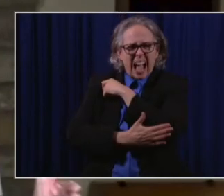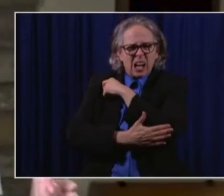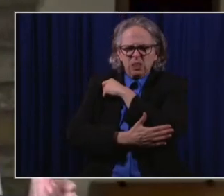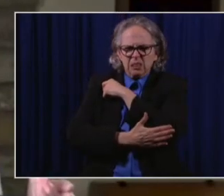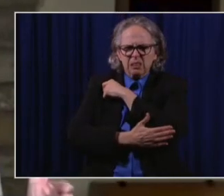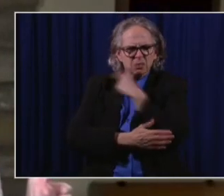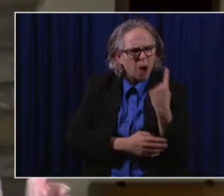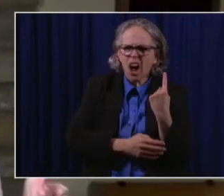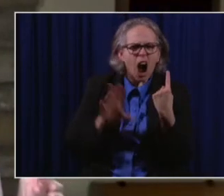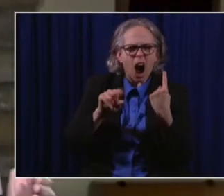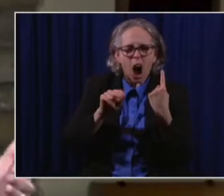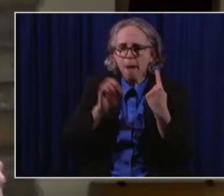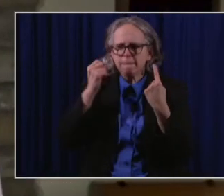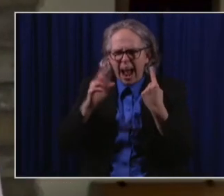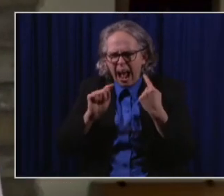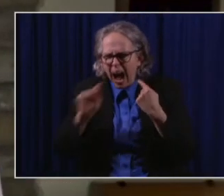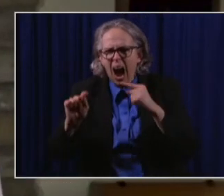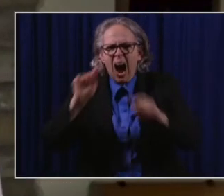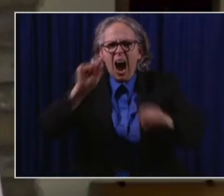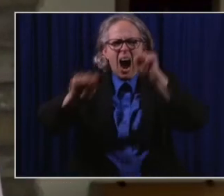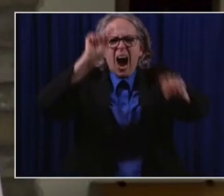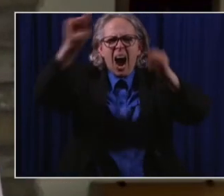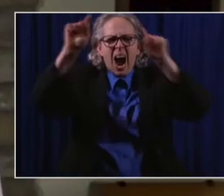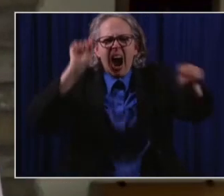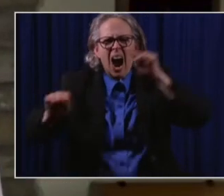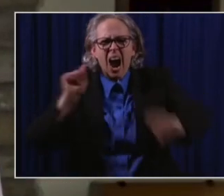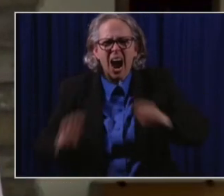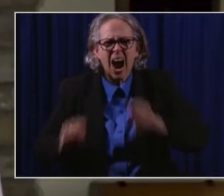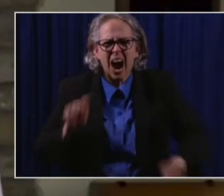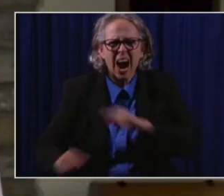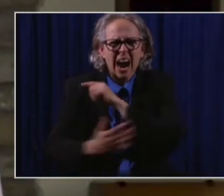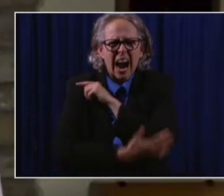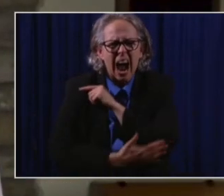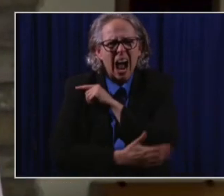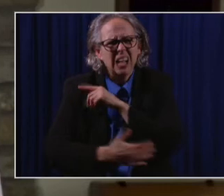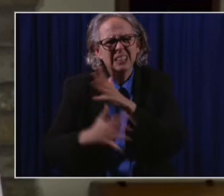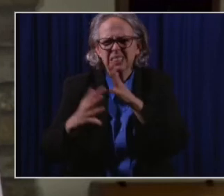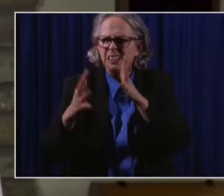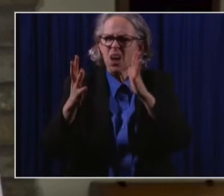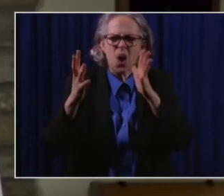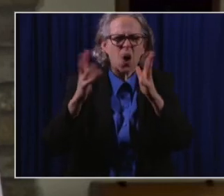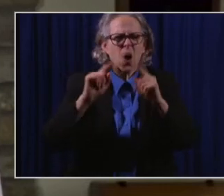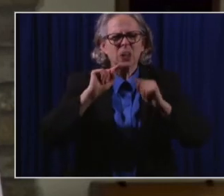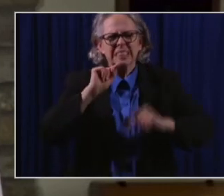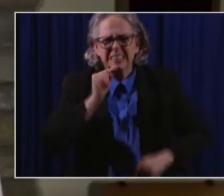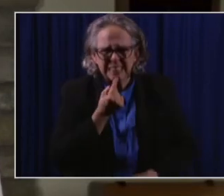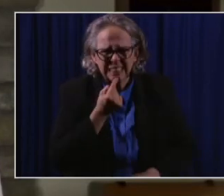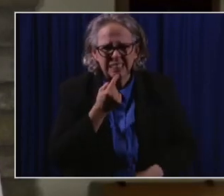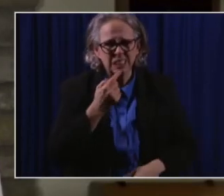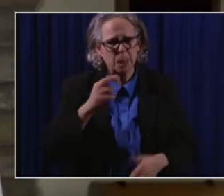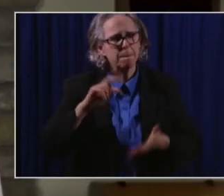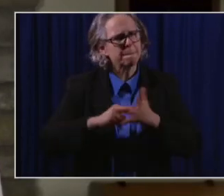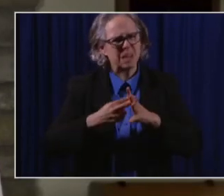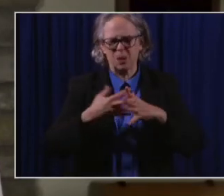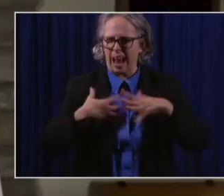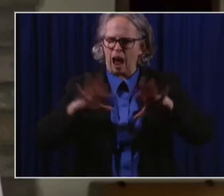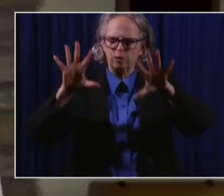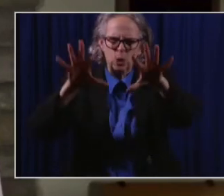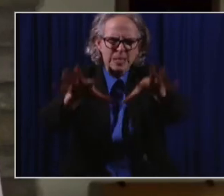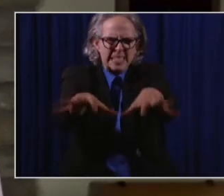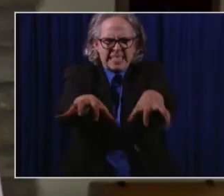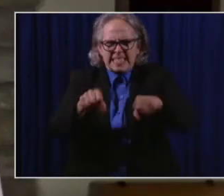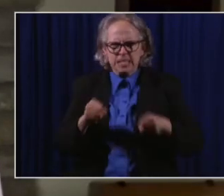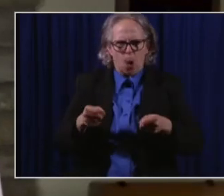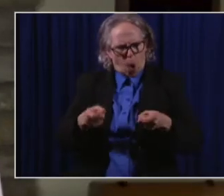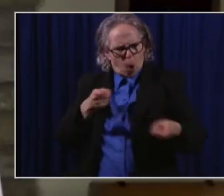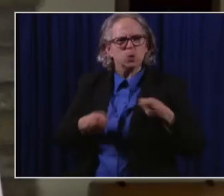off right now. So we have the ability to turn this thing around. And it's pretty simple what we